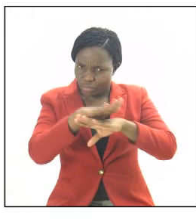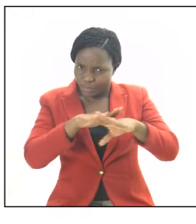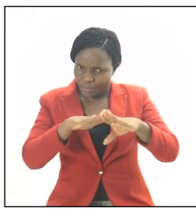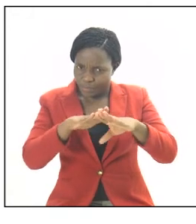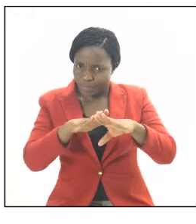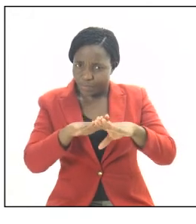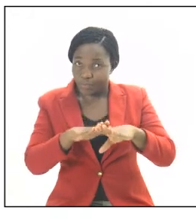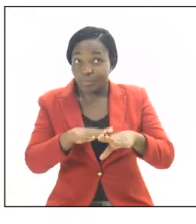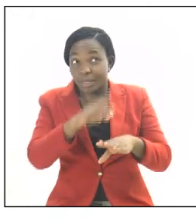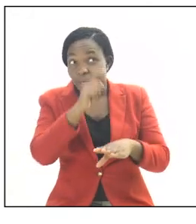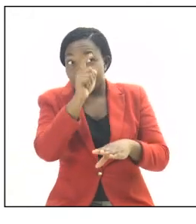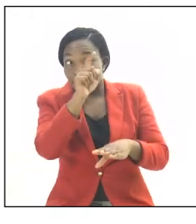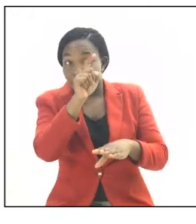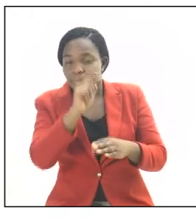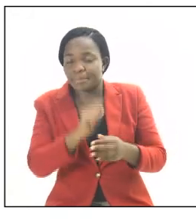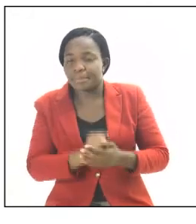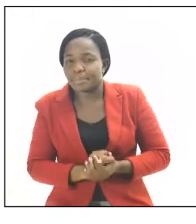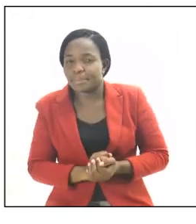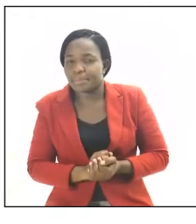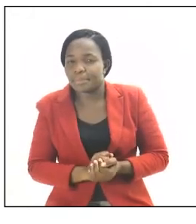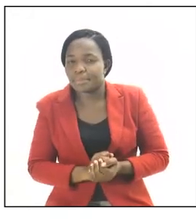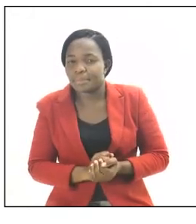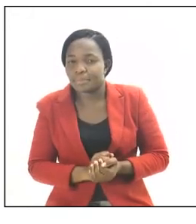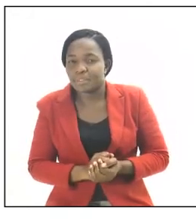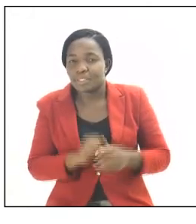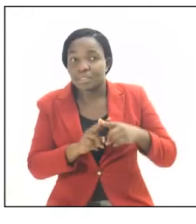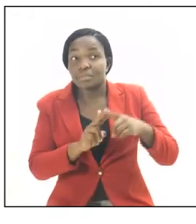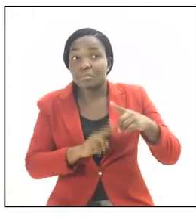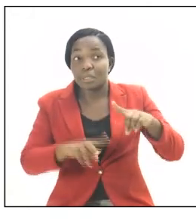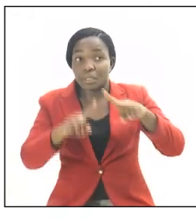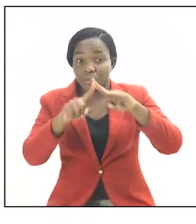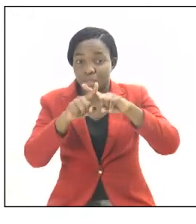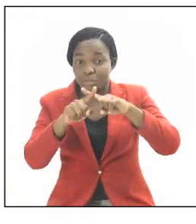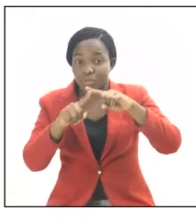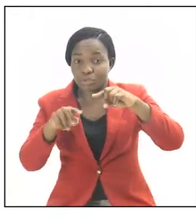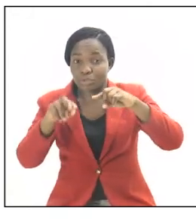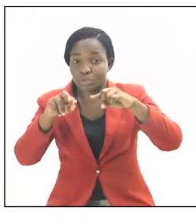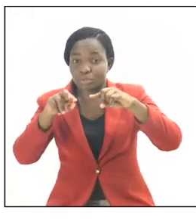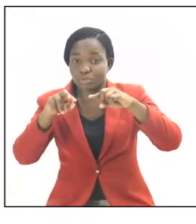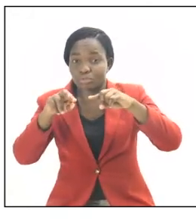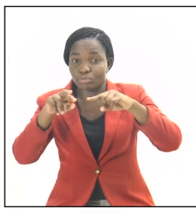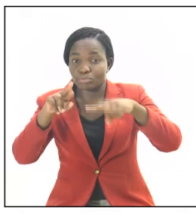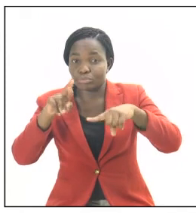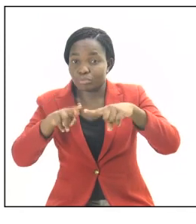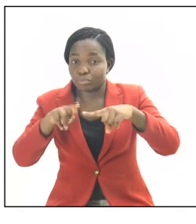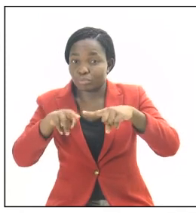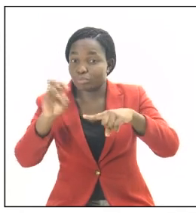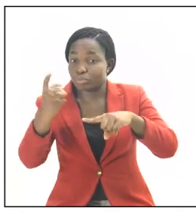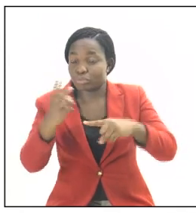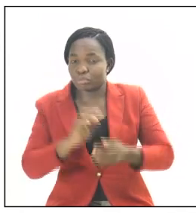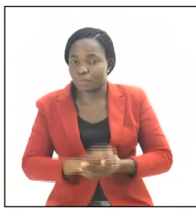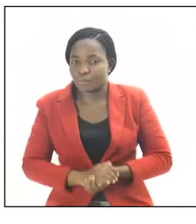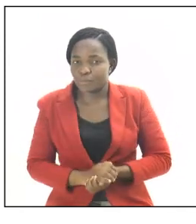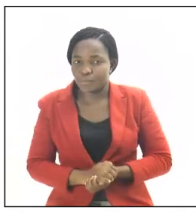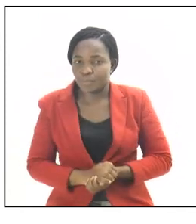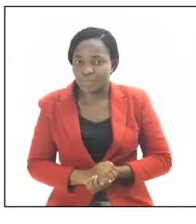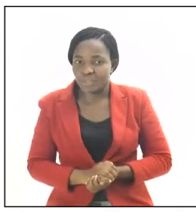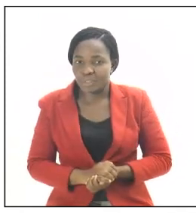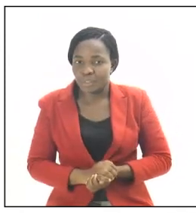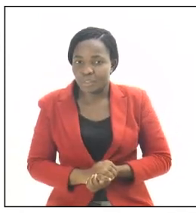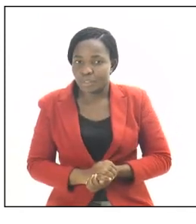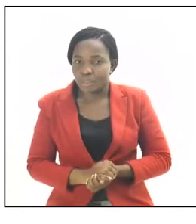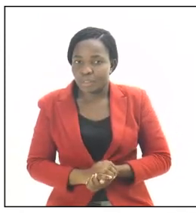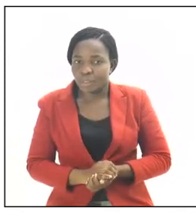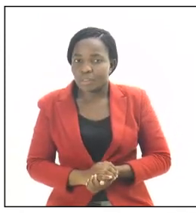there on the board. Yes, pi times radius squared. So, I take the value of pi